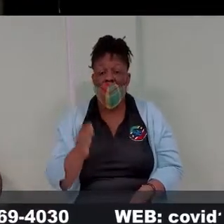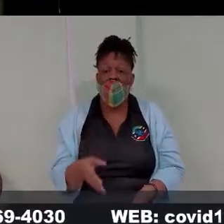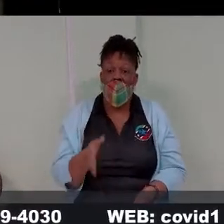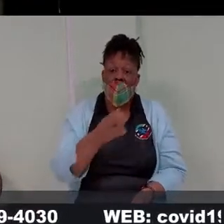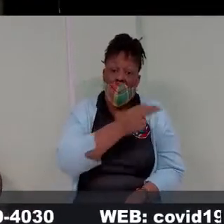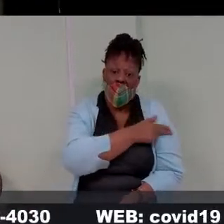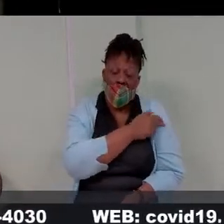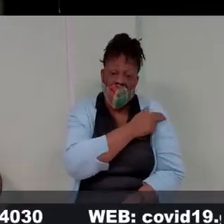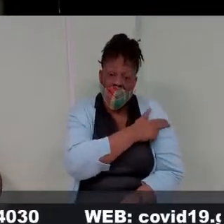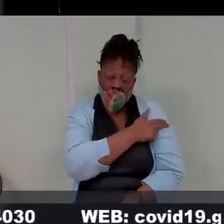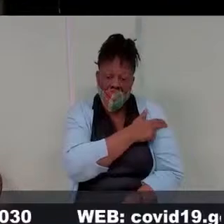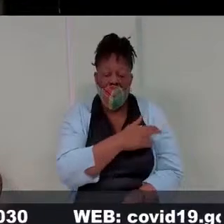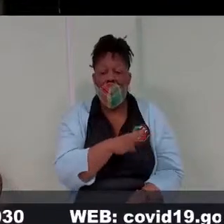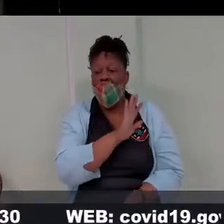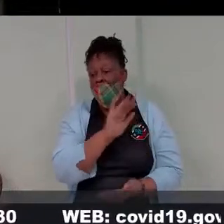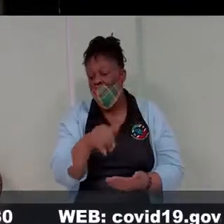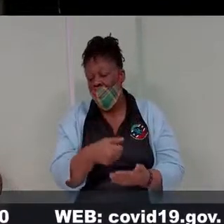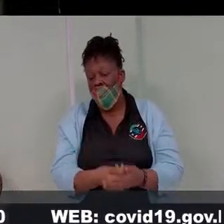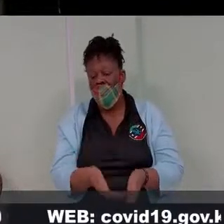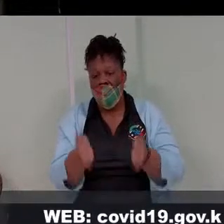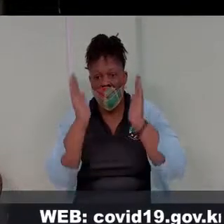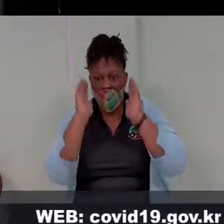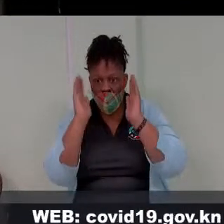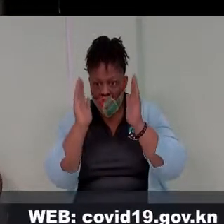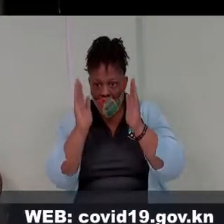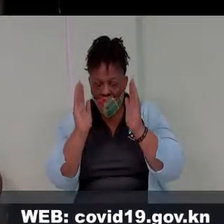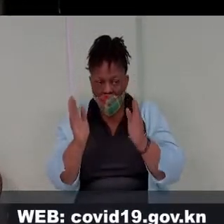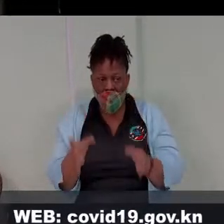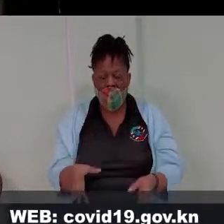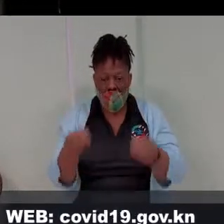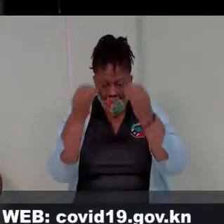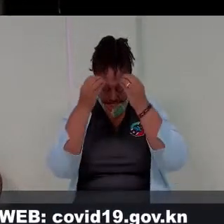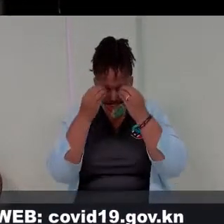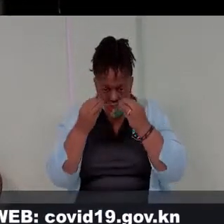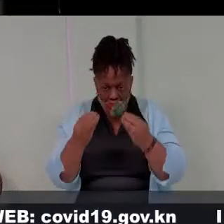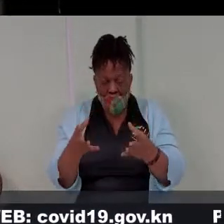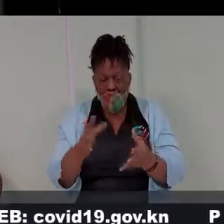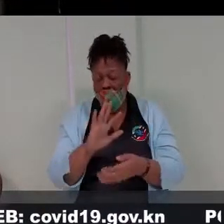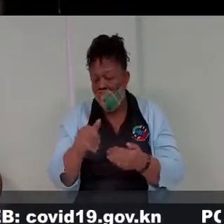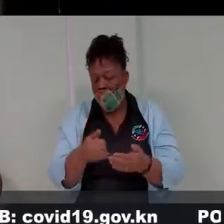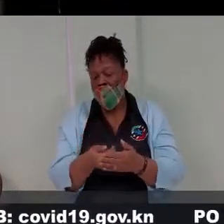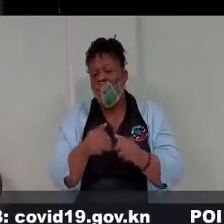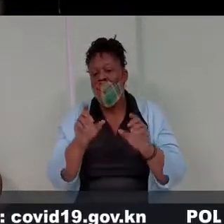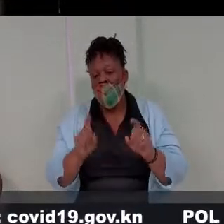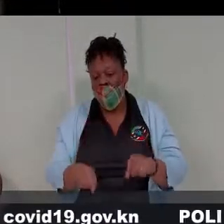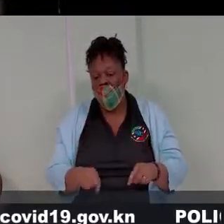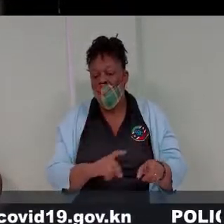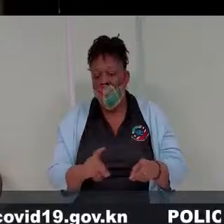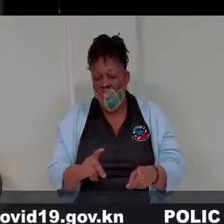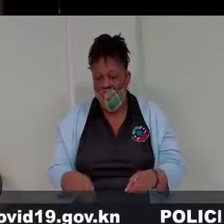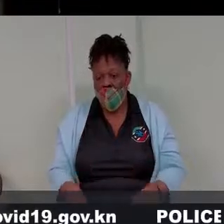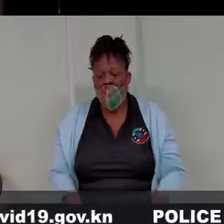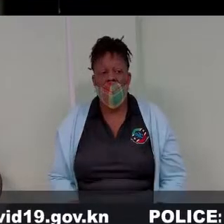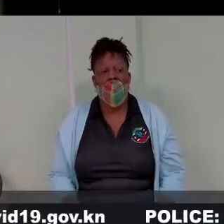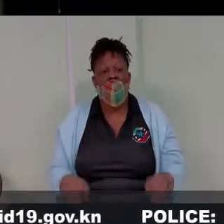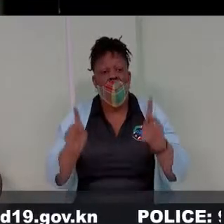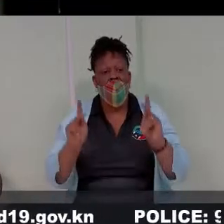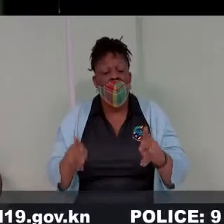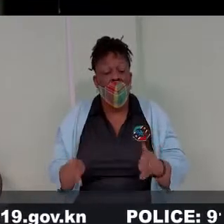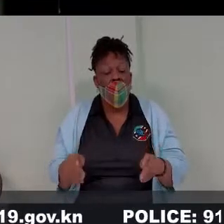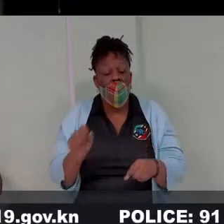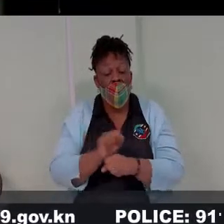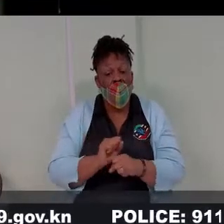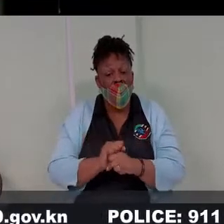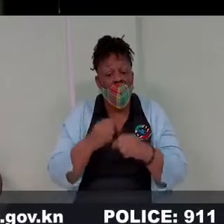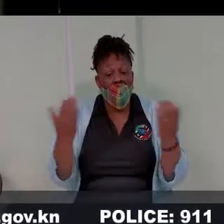continue to adhere to the protocols and to ensure that we keep safe. The persons who work here at NEMA, there are